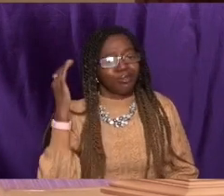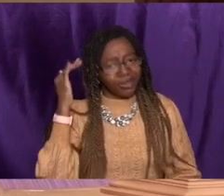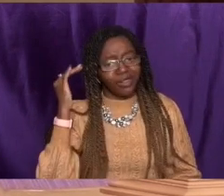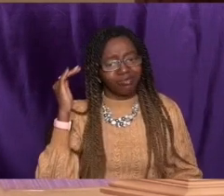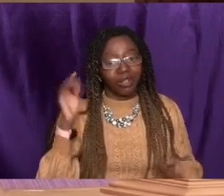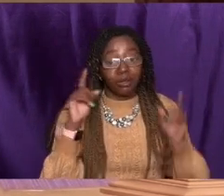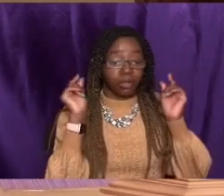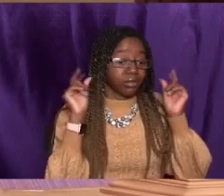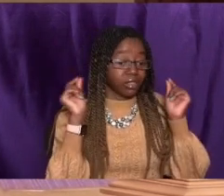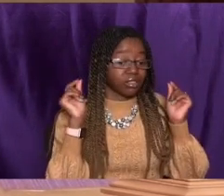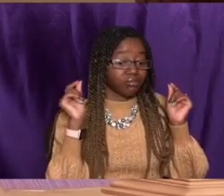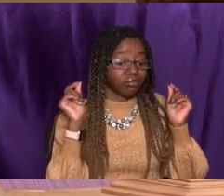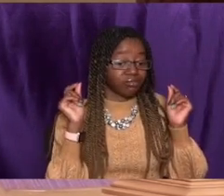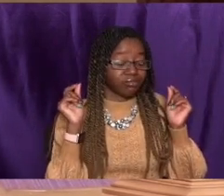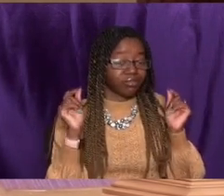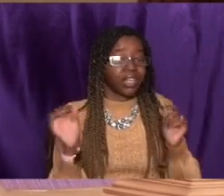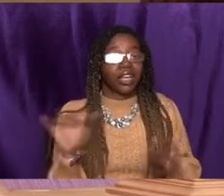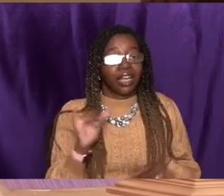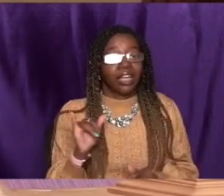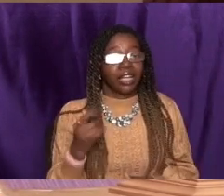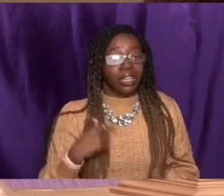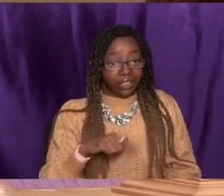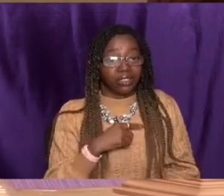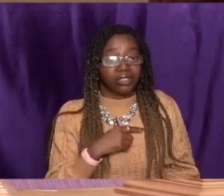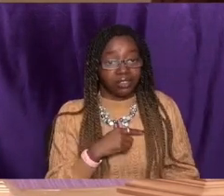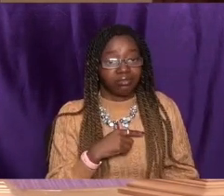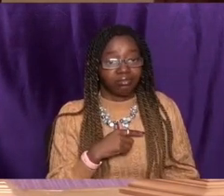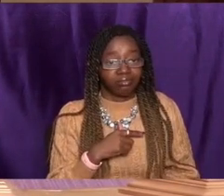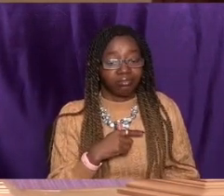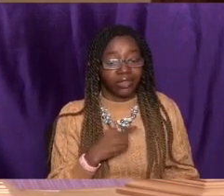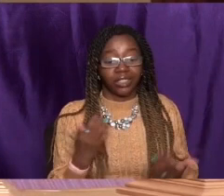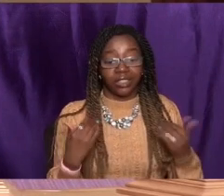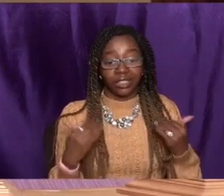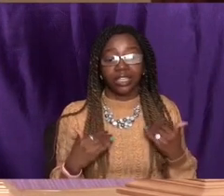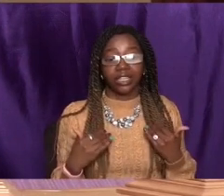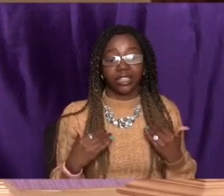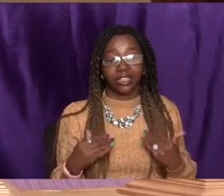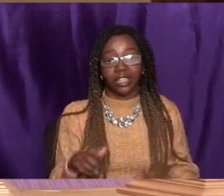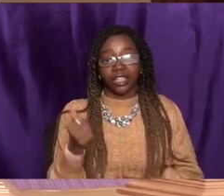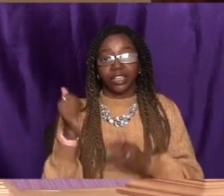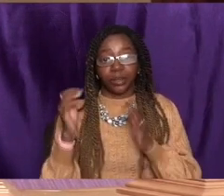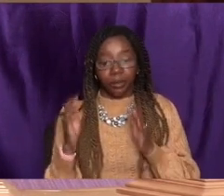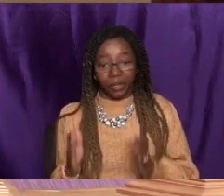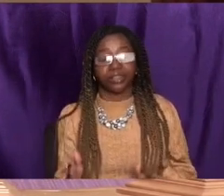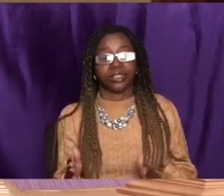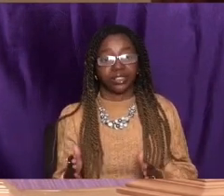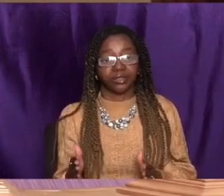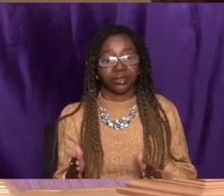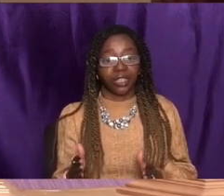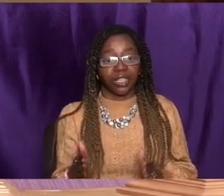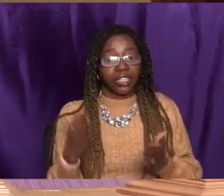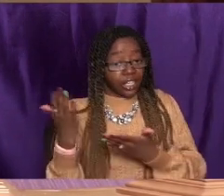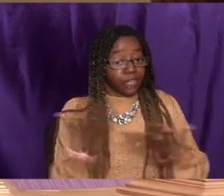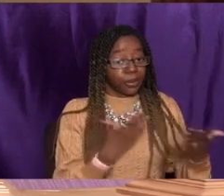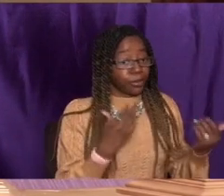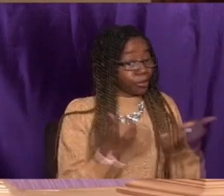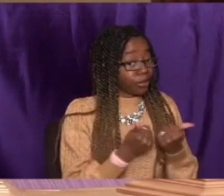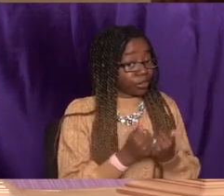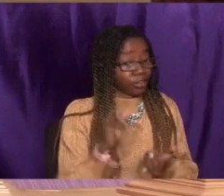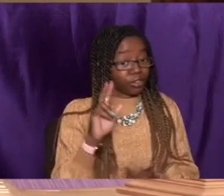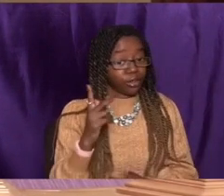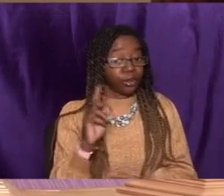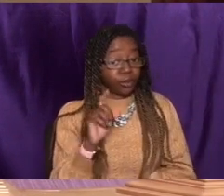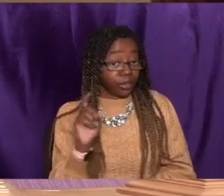but Moses, like most of us, he got somebody else that's causing him some challenges. Here's the third